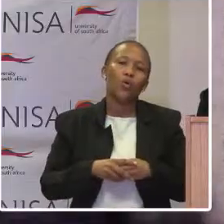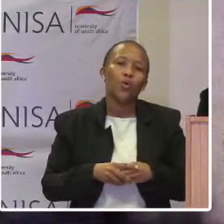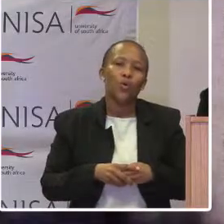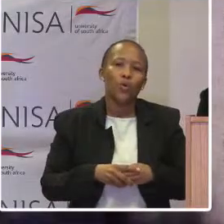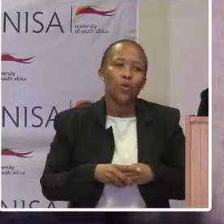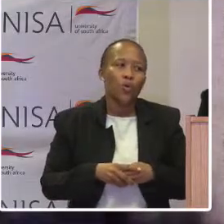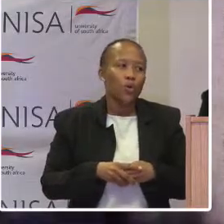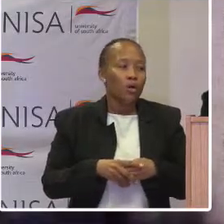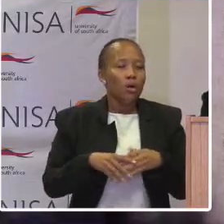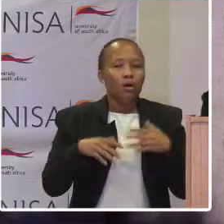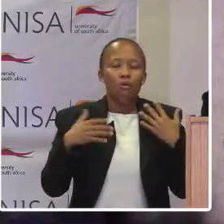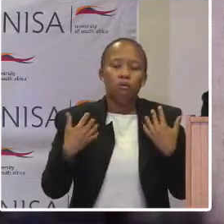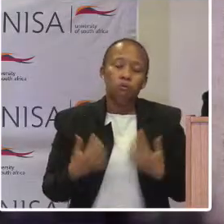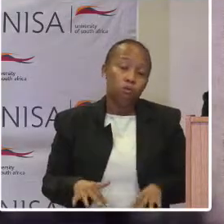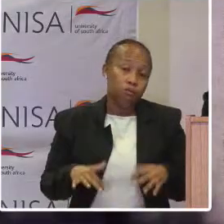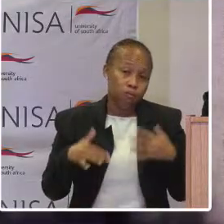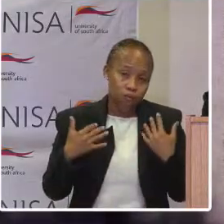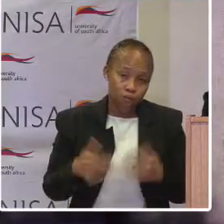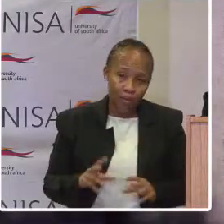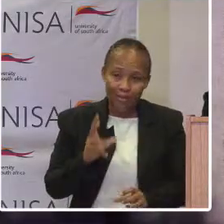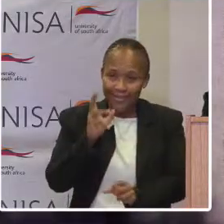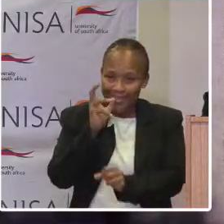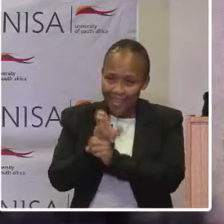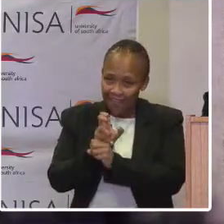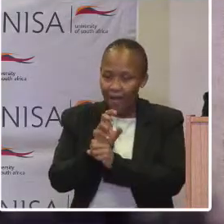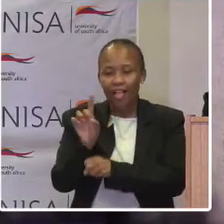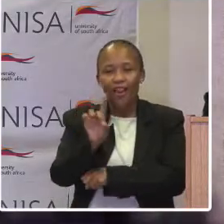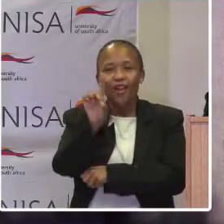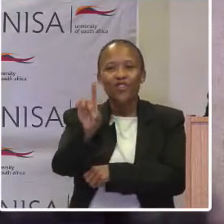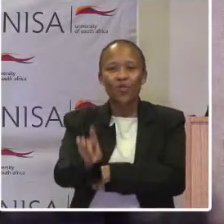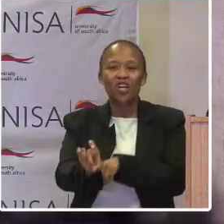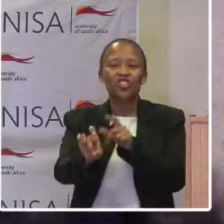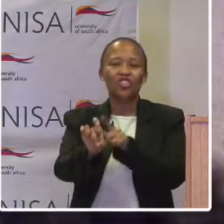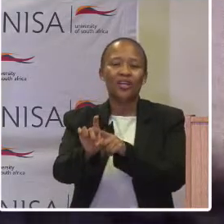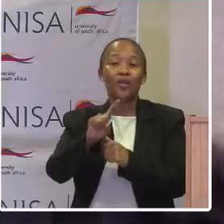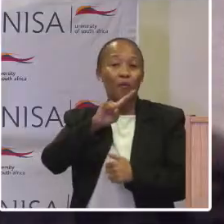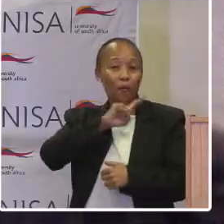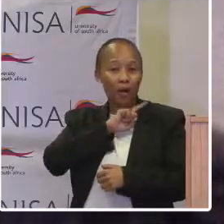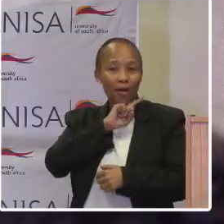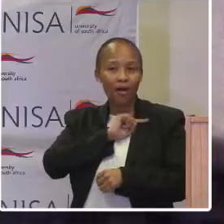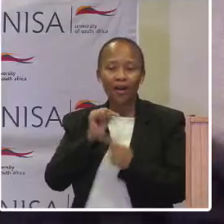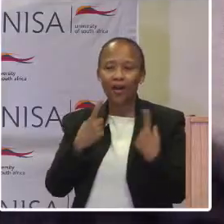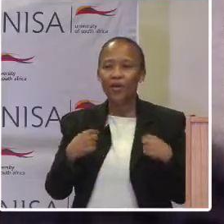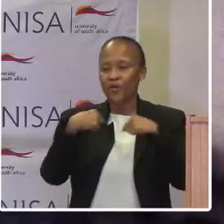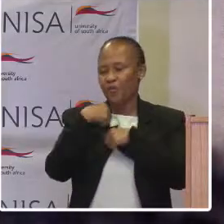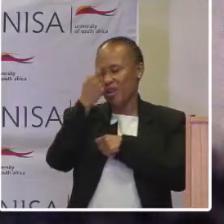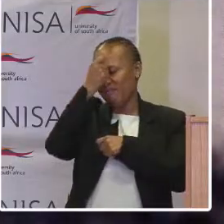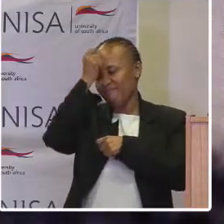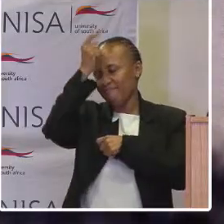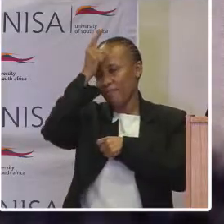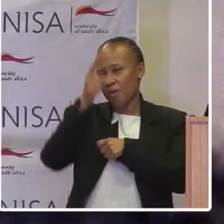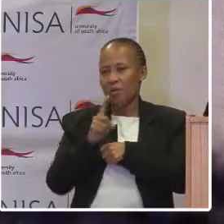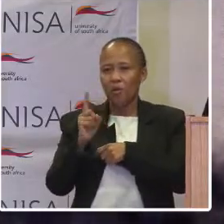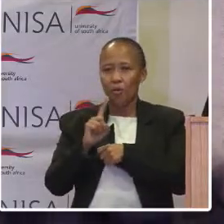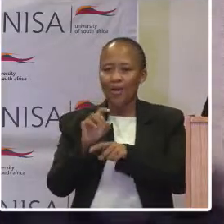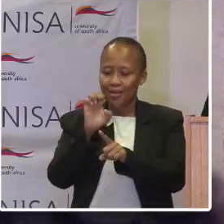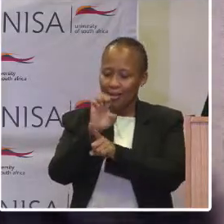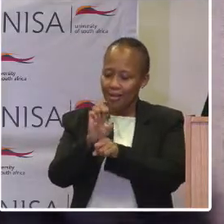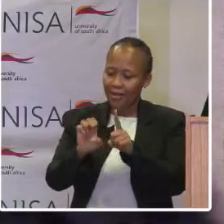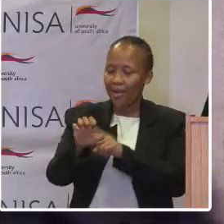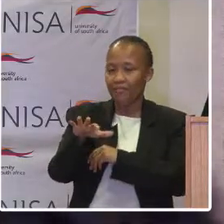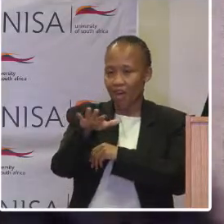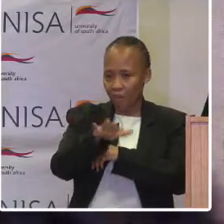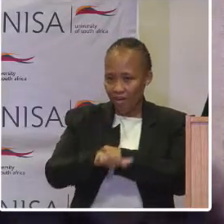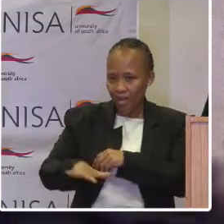very difficult one, because when you understand environmental law and the